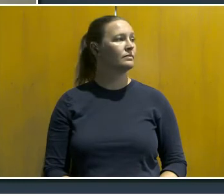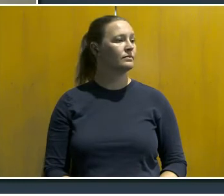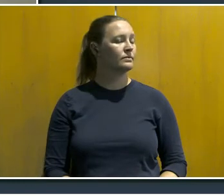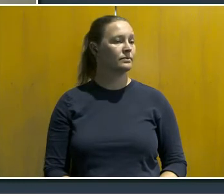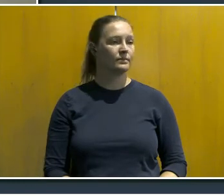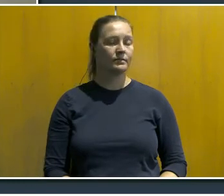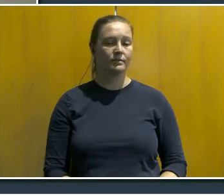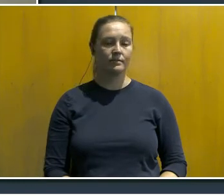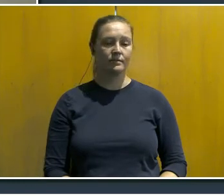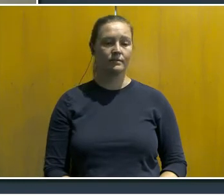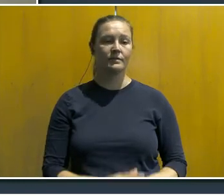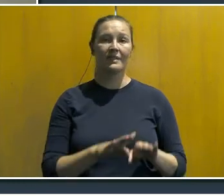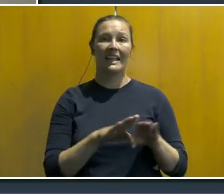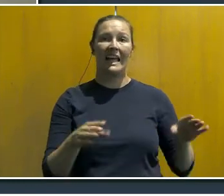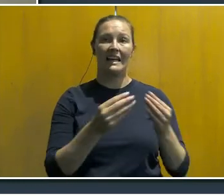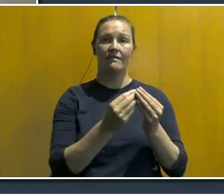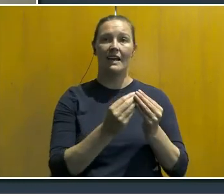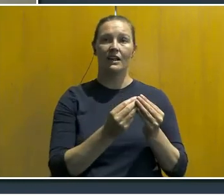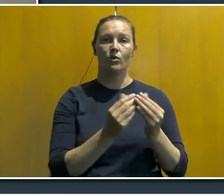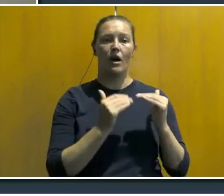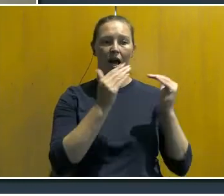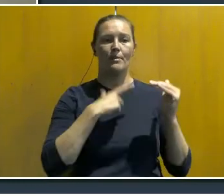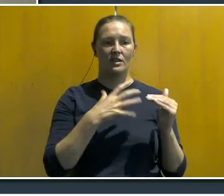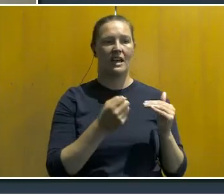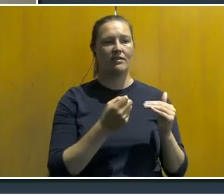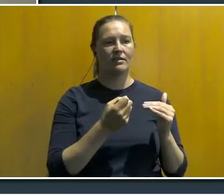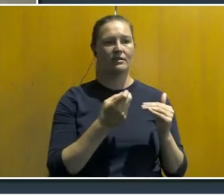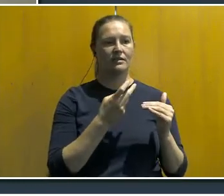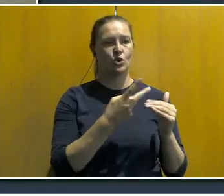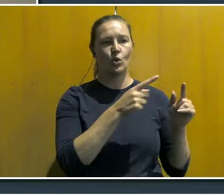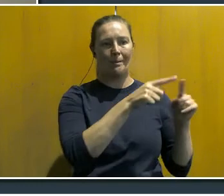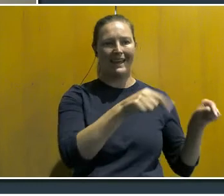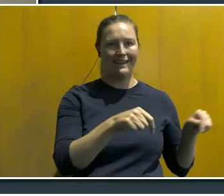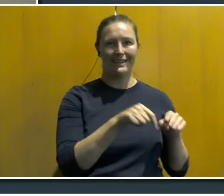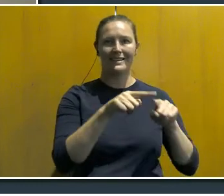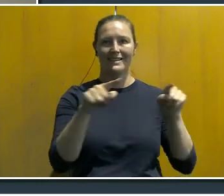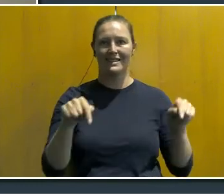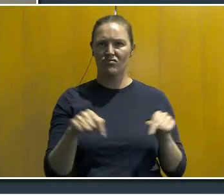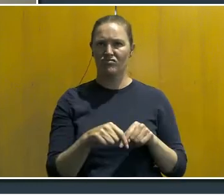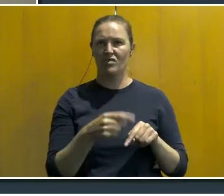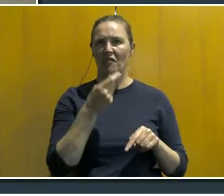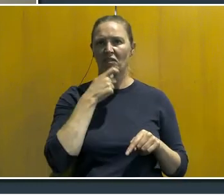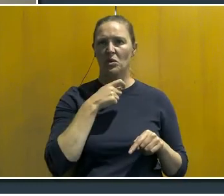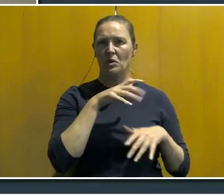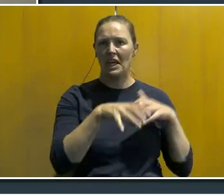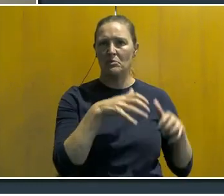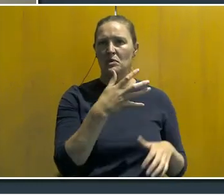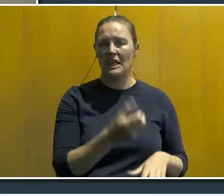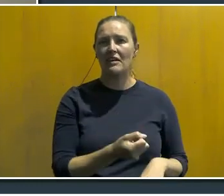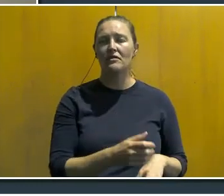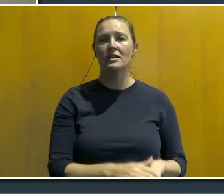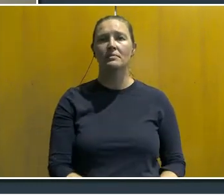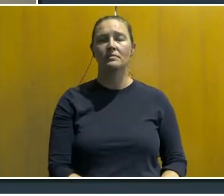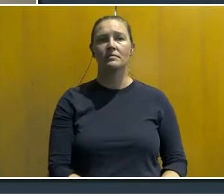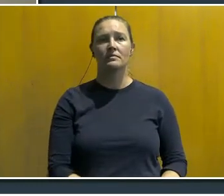land value is high because we have a paddock with 2 sheep or a horse or a donkey or something like that. It isn't costing